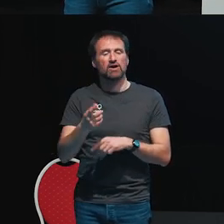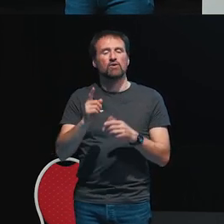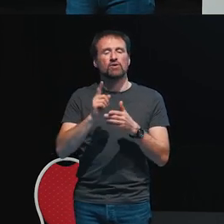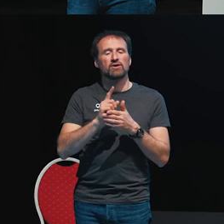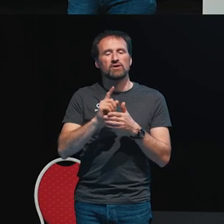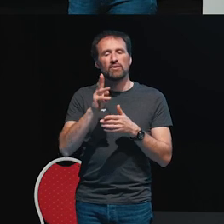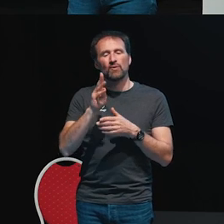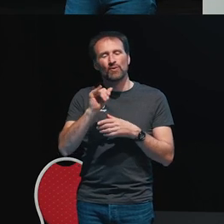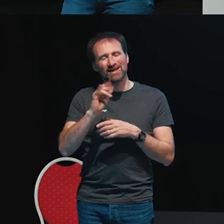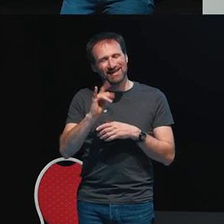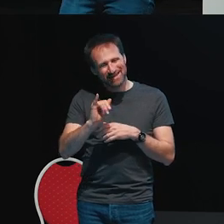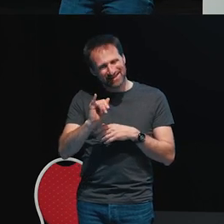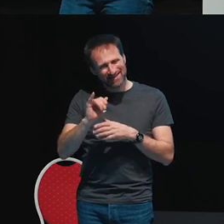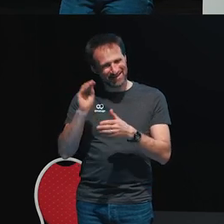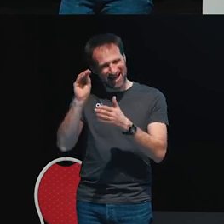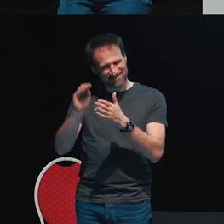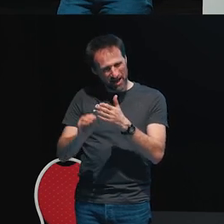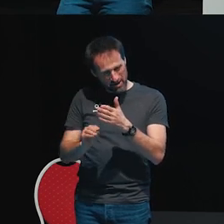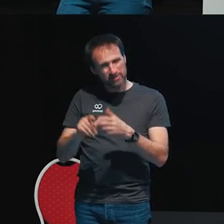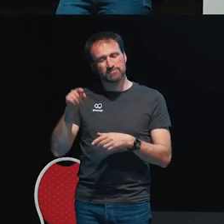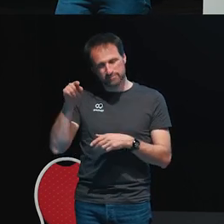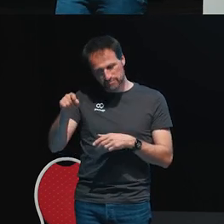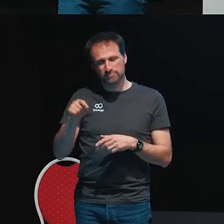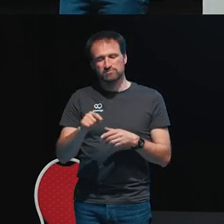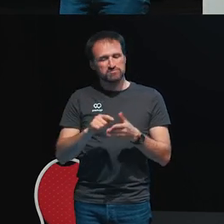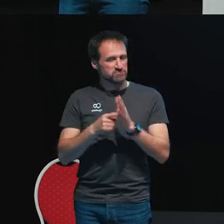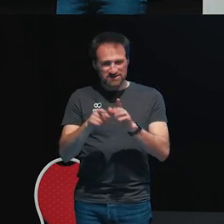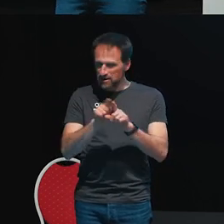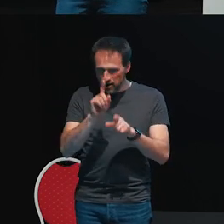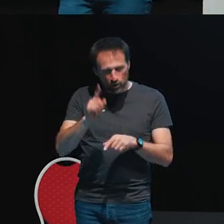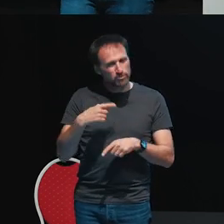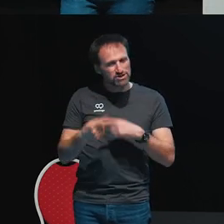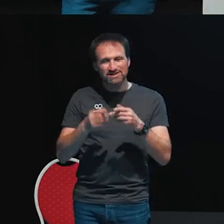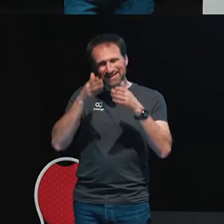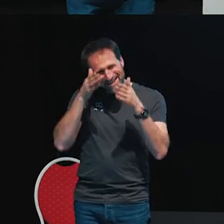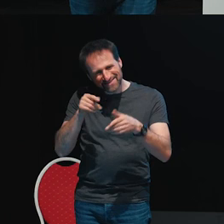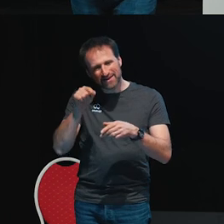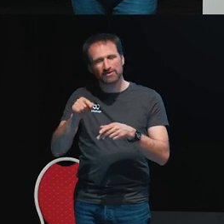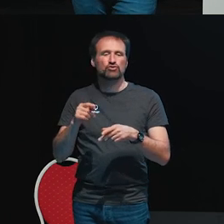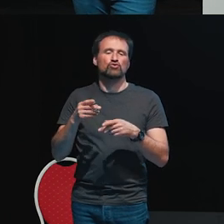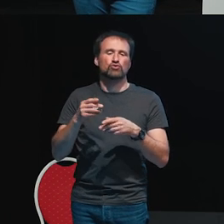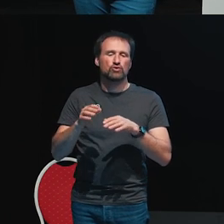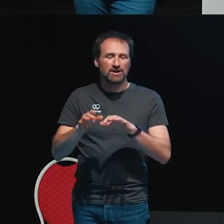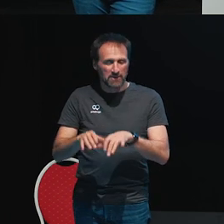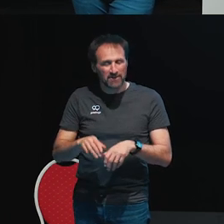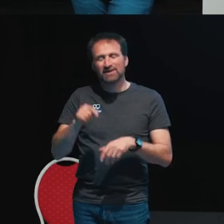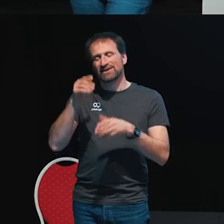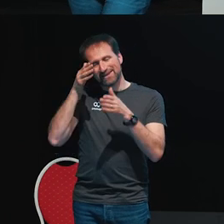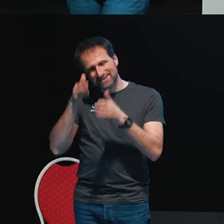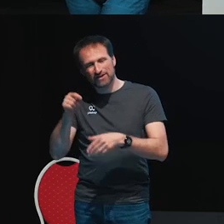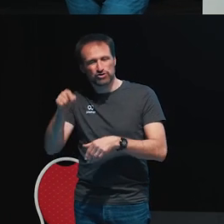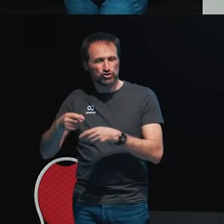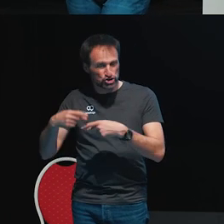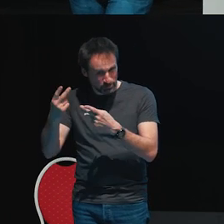and they do recommend sending intent to implement and intent to ship. So you can look for those signals. Edge use